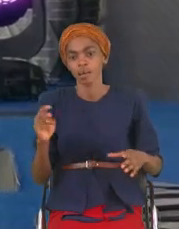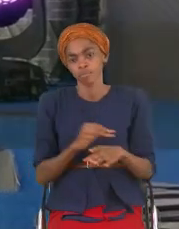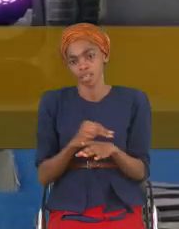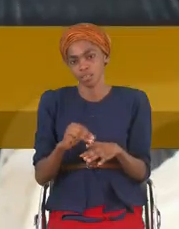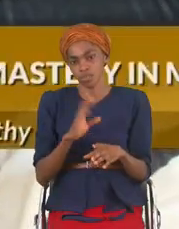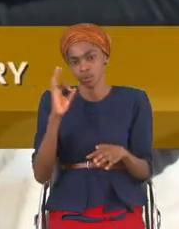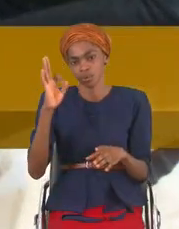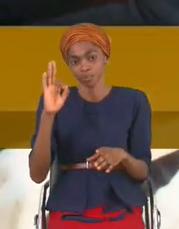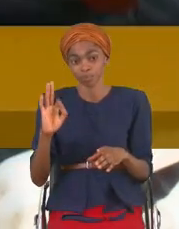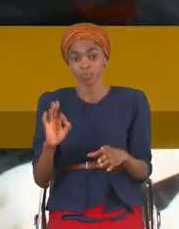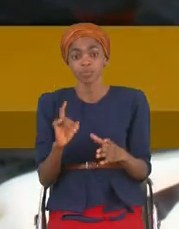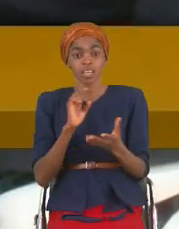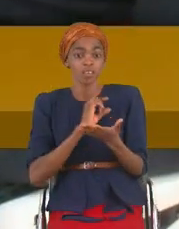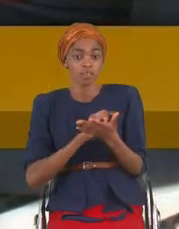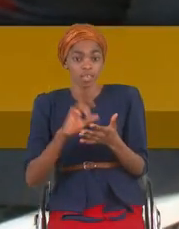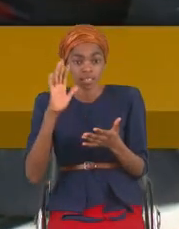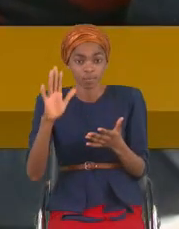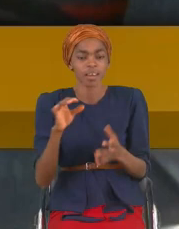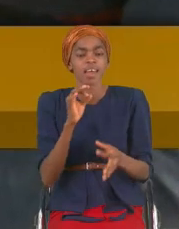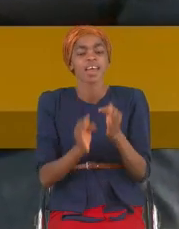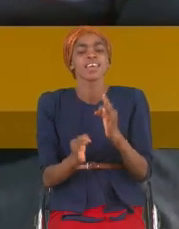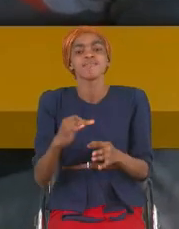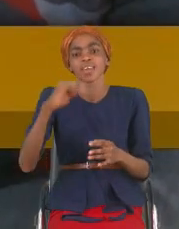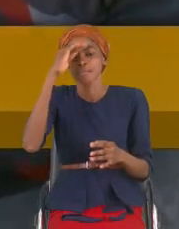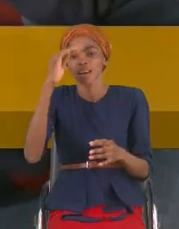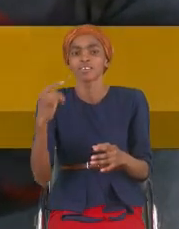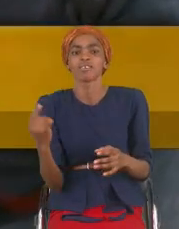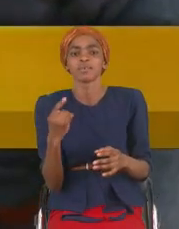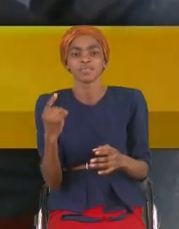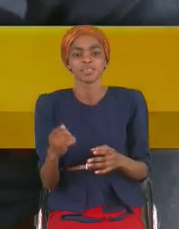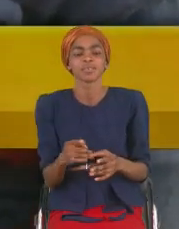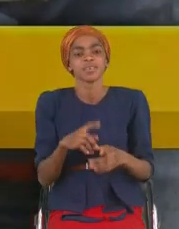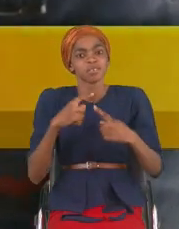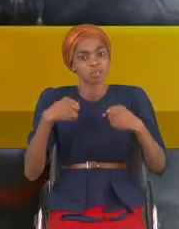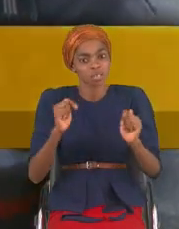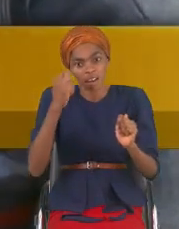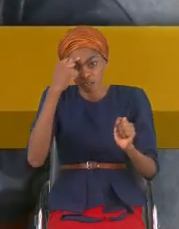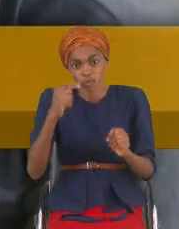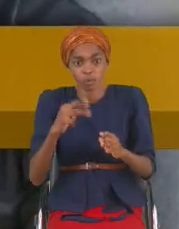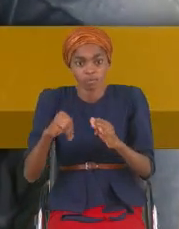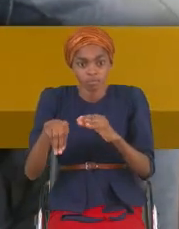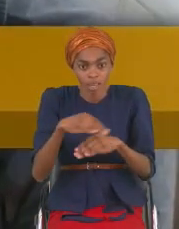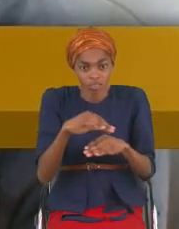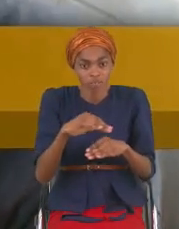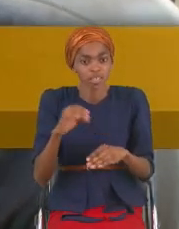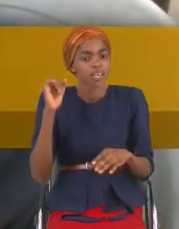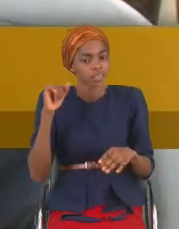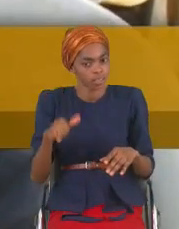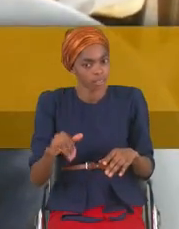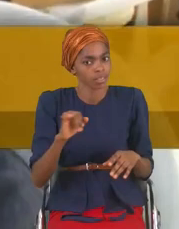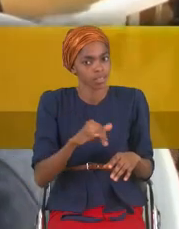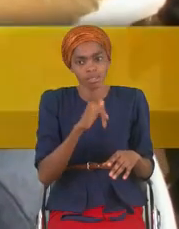verse 5, and if a man also strive for masteries, yet is he not